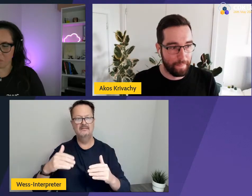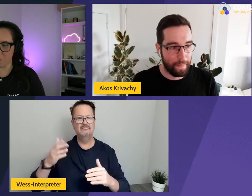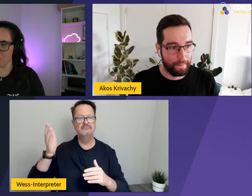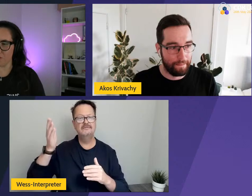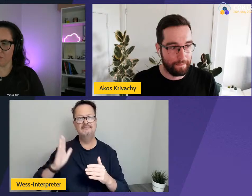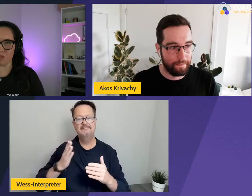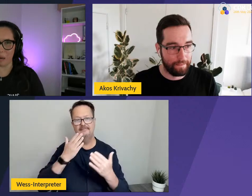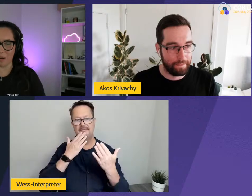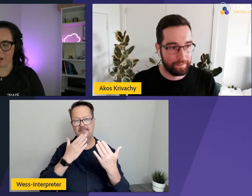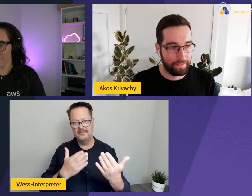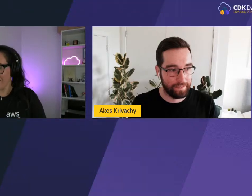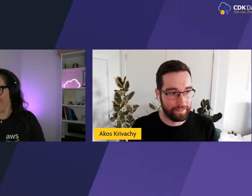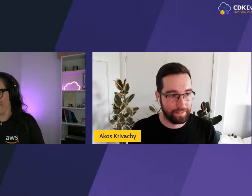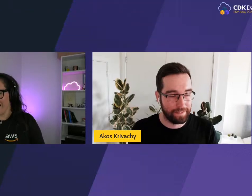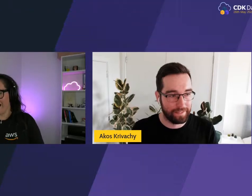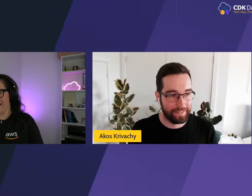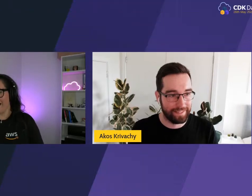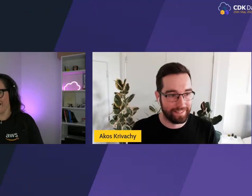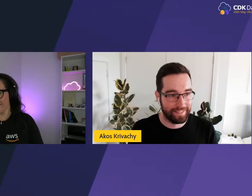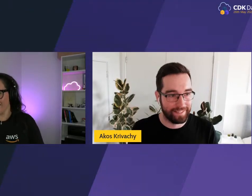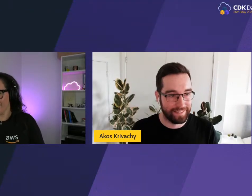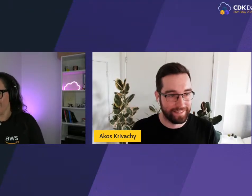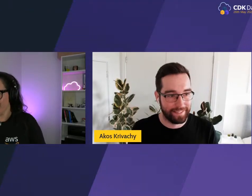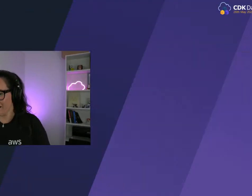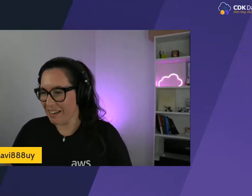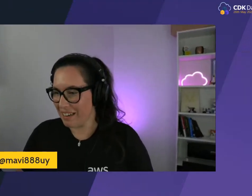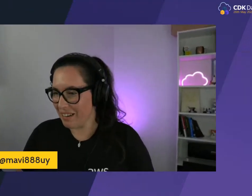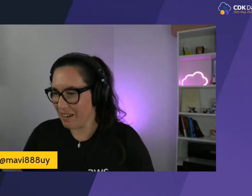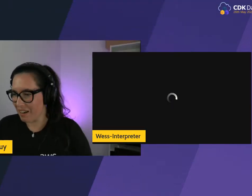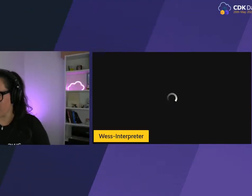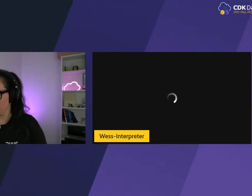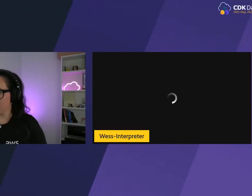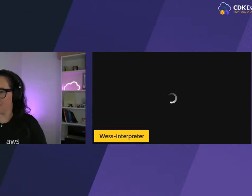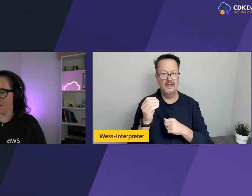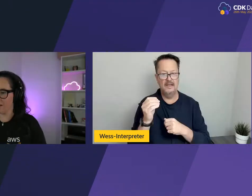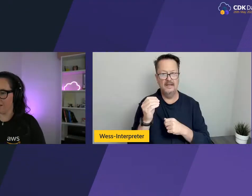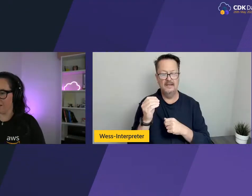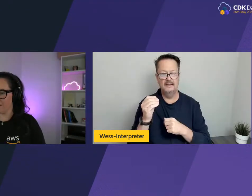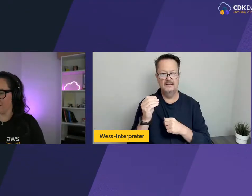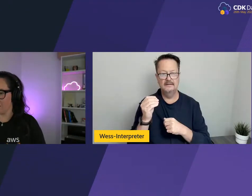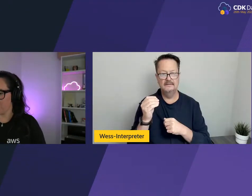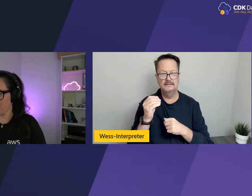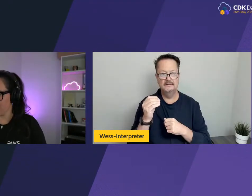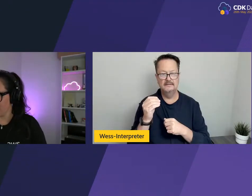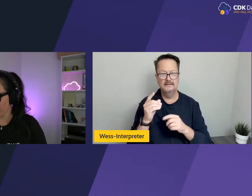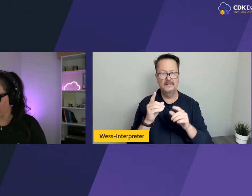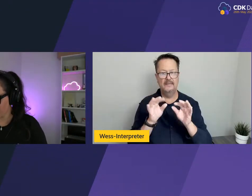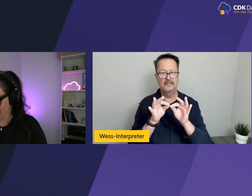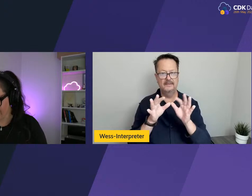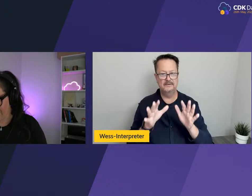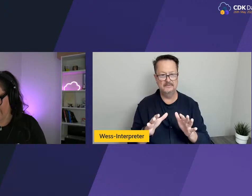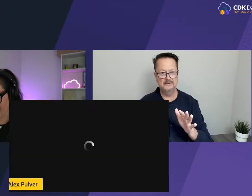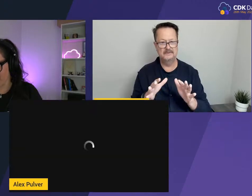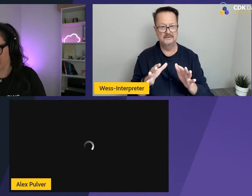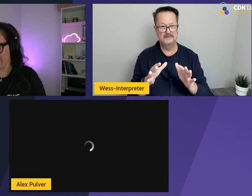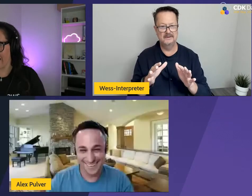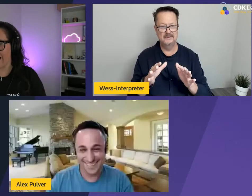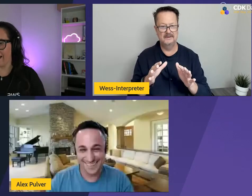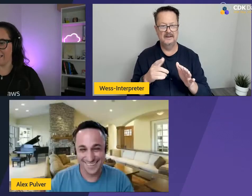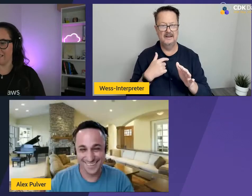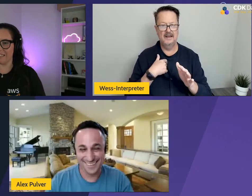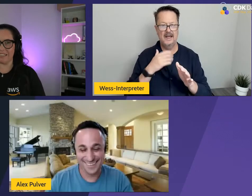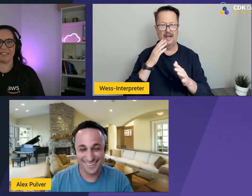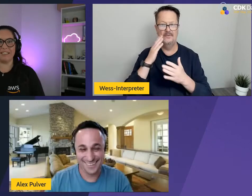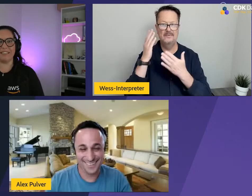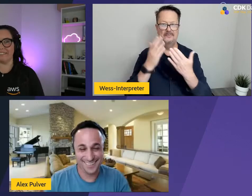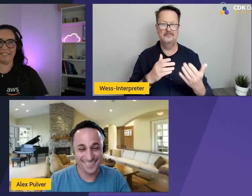I'll remove you from stream now. And I'll remove the interpreter. And I will bring